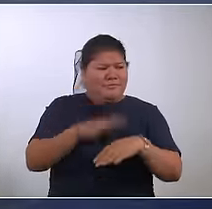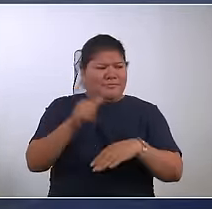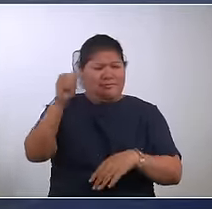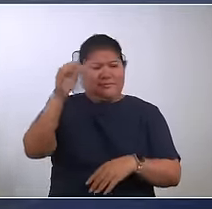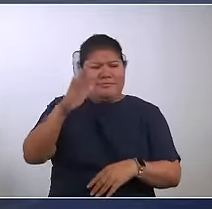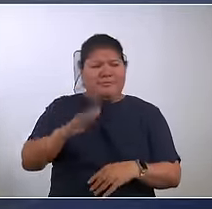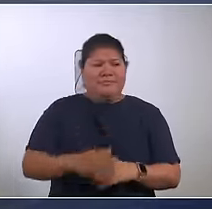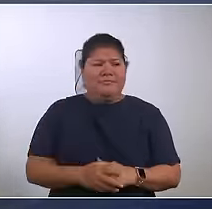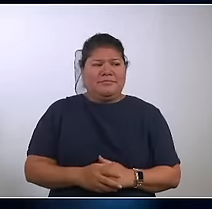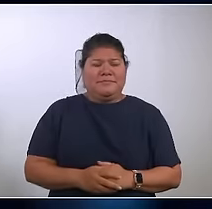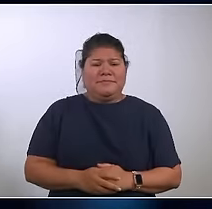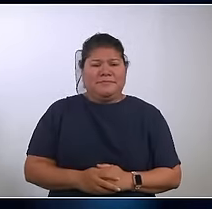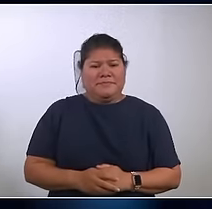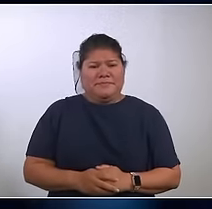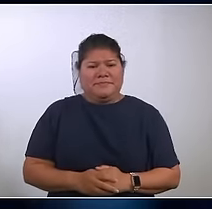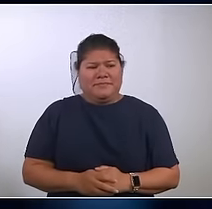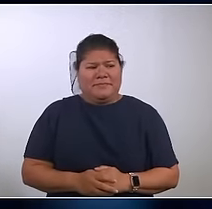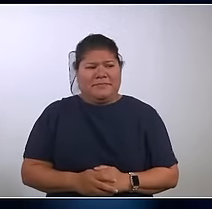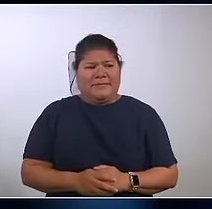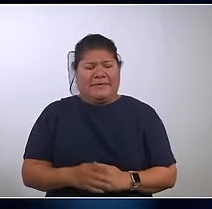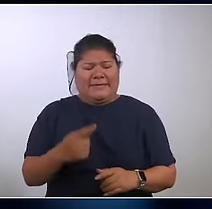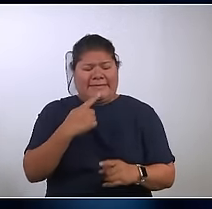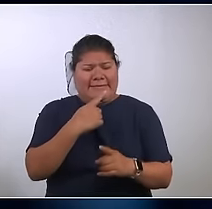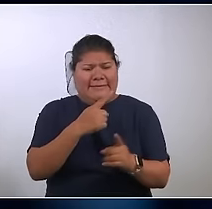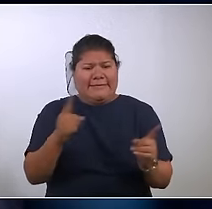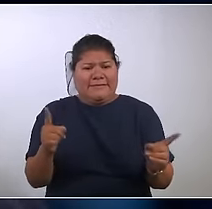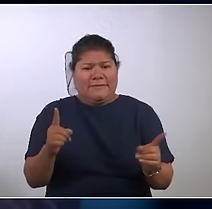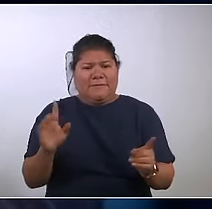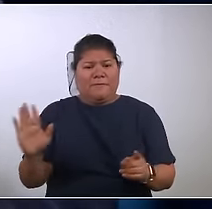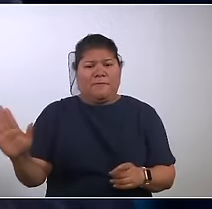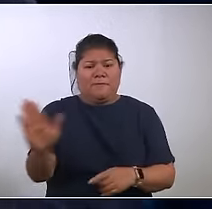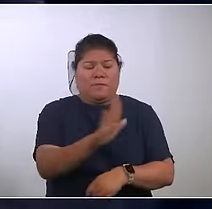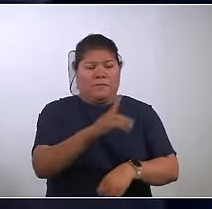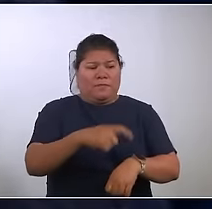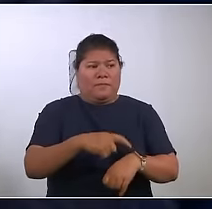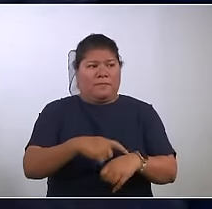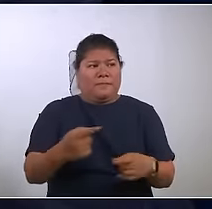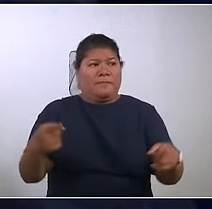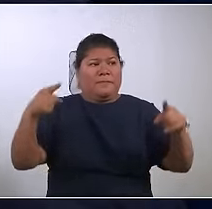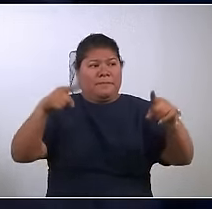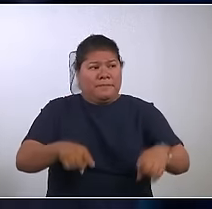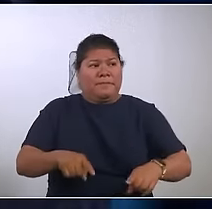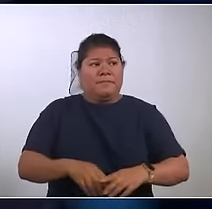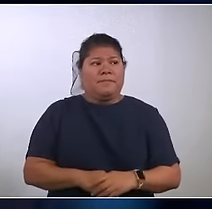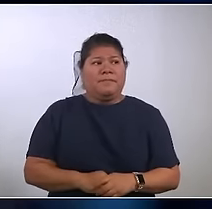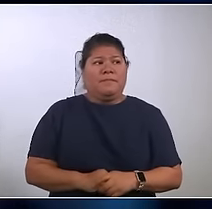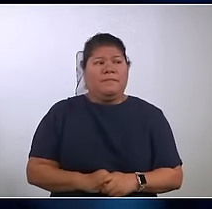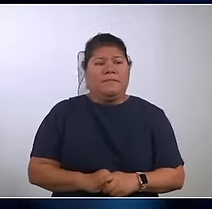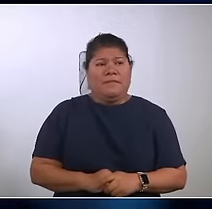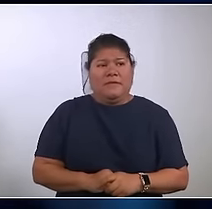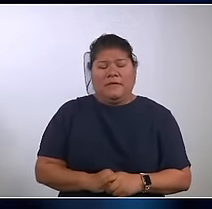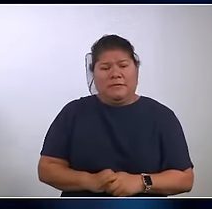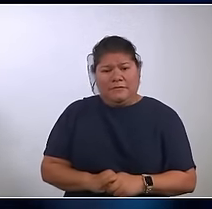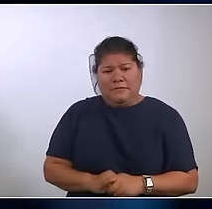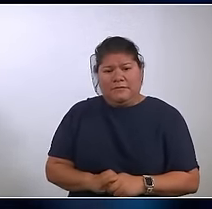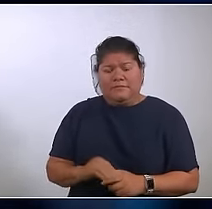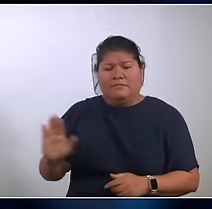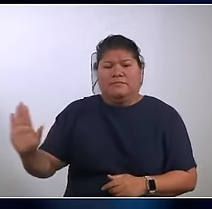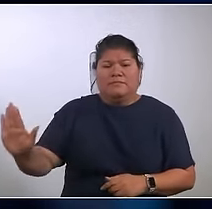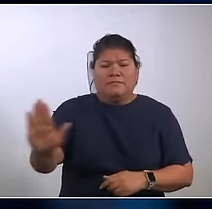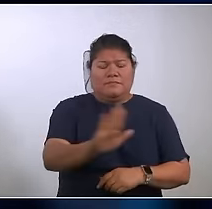God. Escuche el llamado de Dios. That says. Que dice. Your time has come. Su tiempo ha llegado.